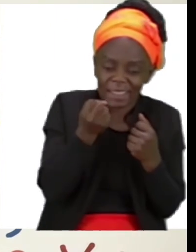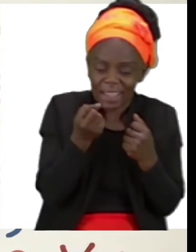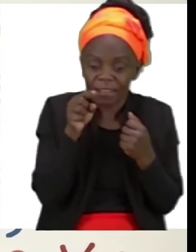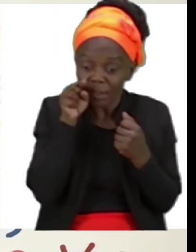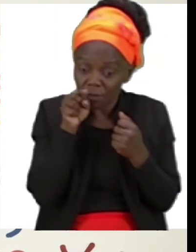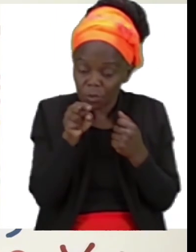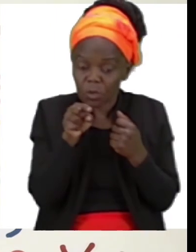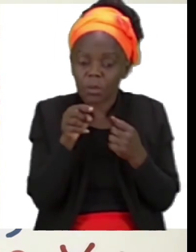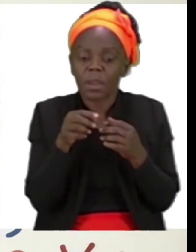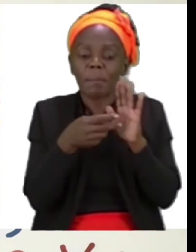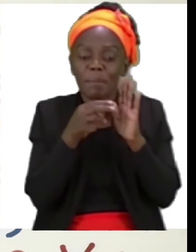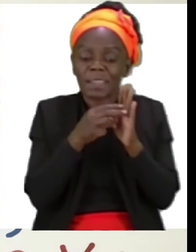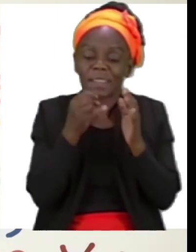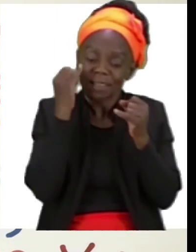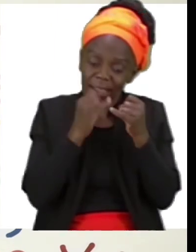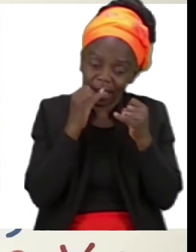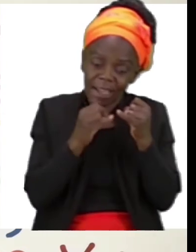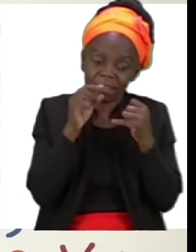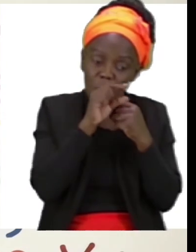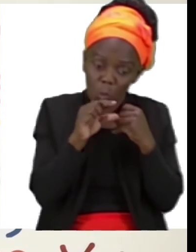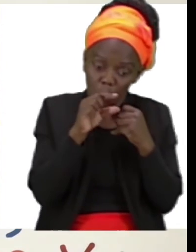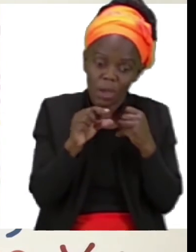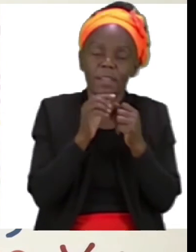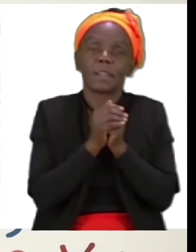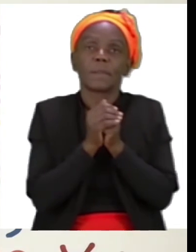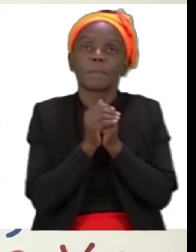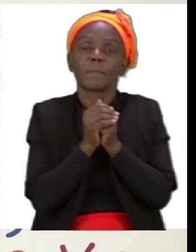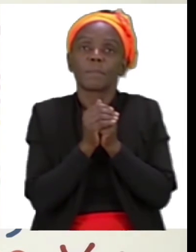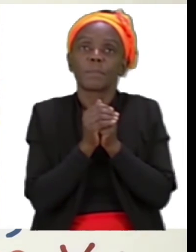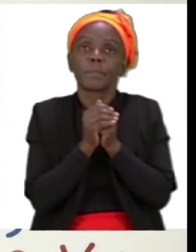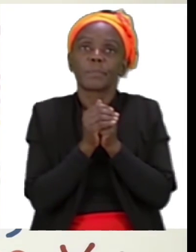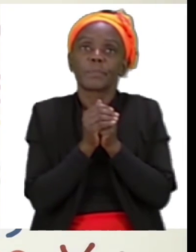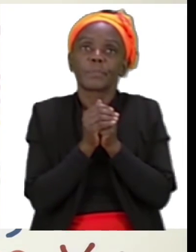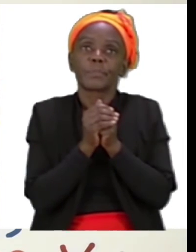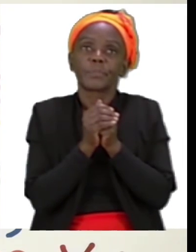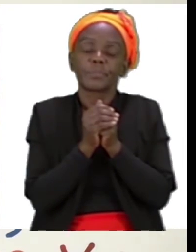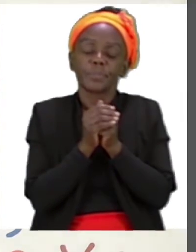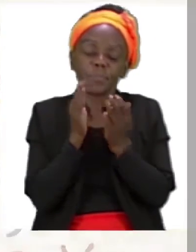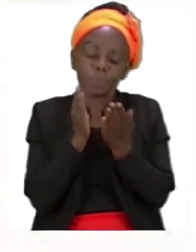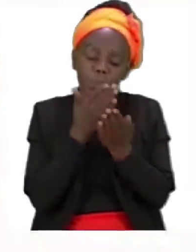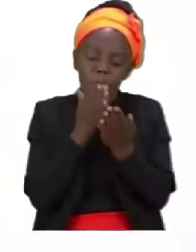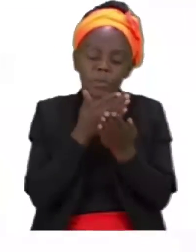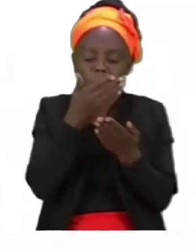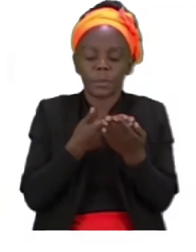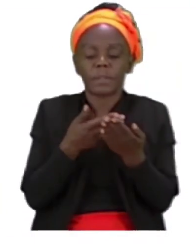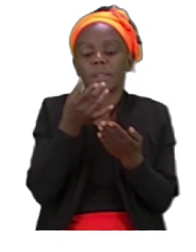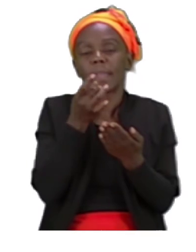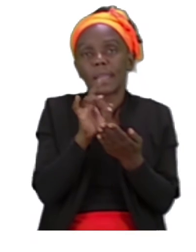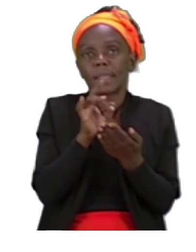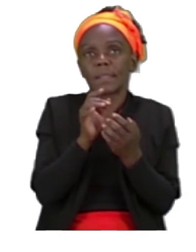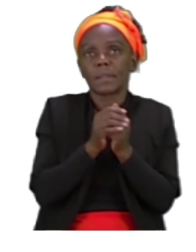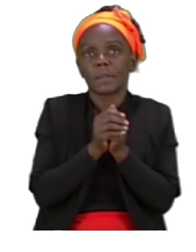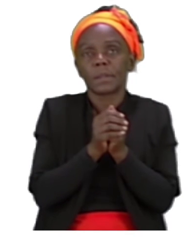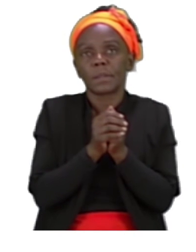end. Let's now move on to our next exercise on page 8. On page 8, we are